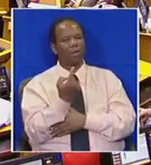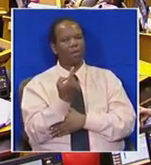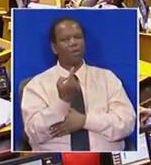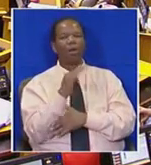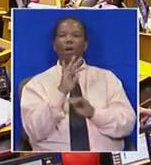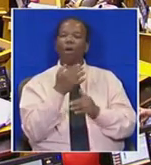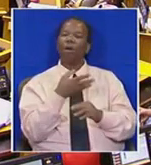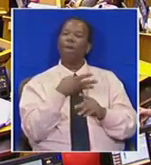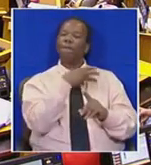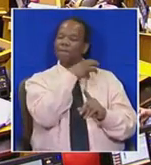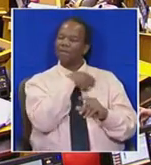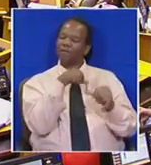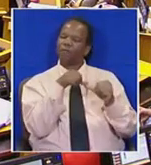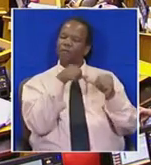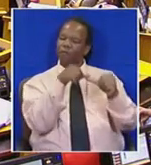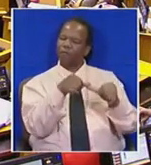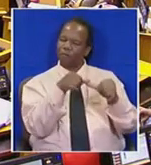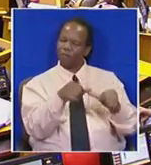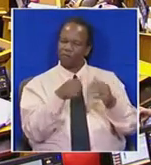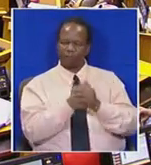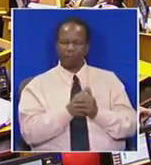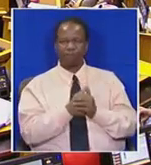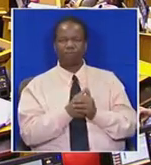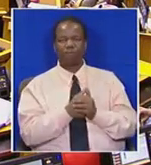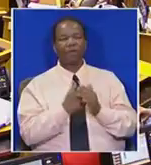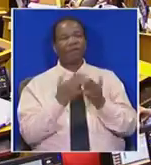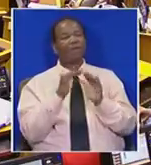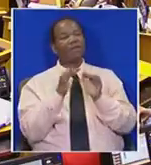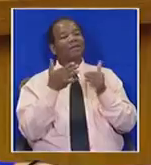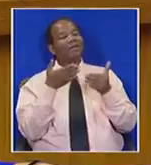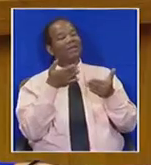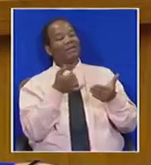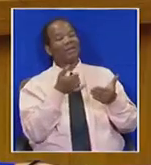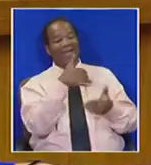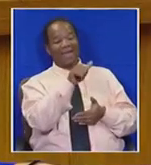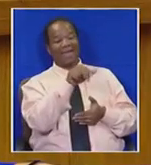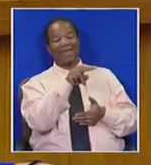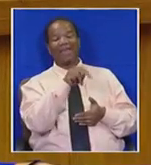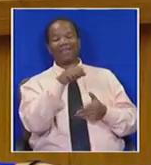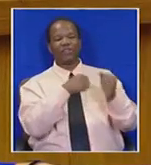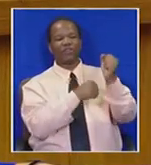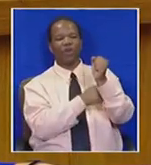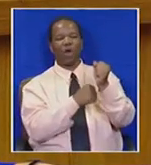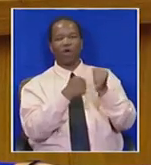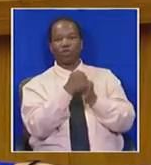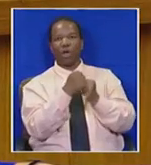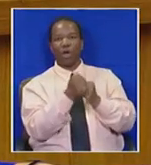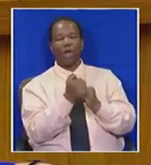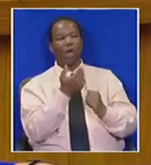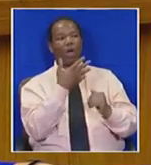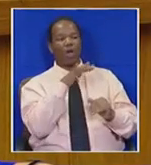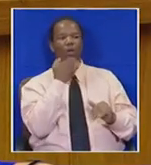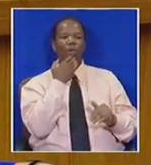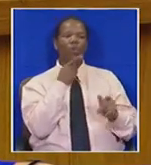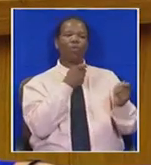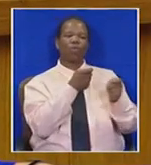Honorable Minister, please proceed with your contribution. The structural adjustment within the ANC was driven by the ANC